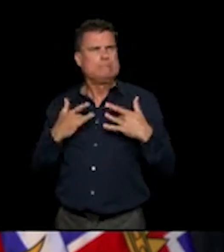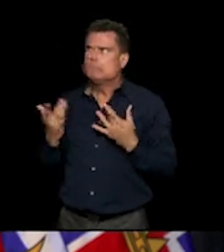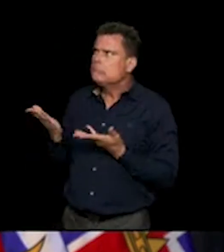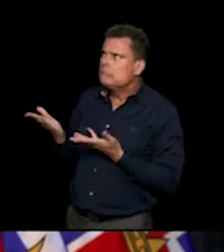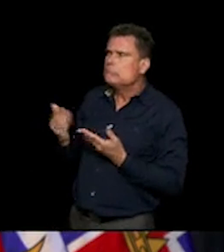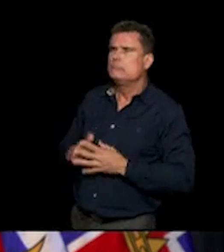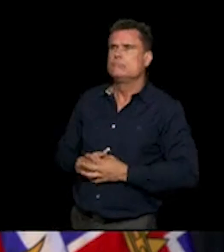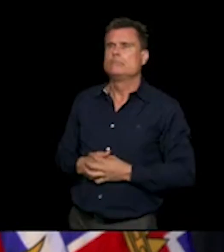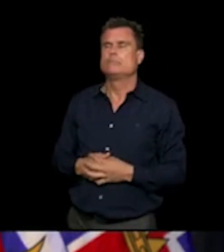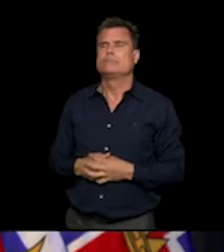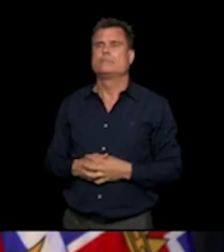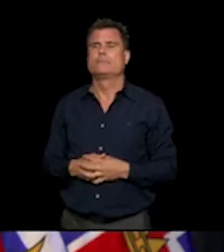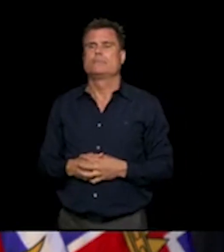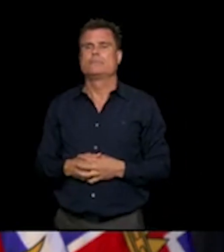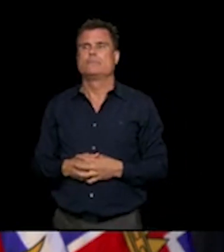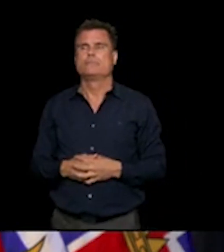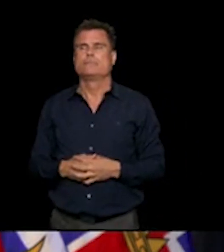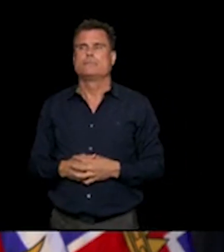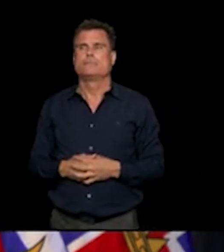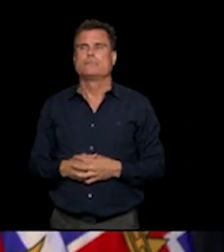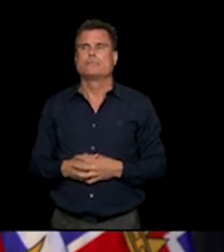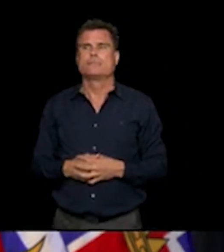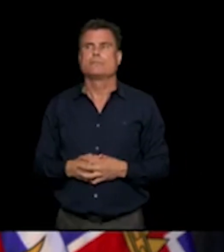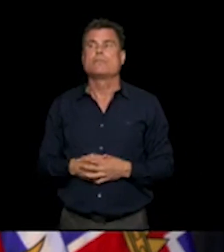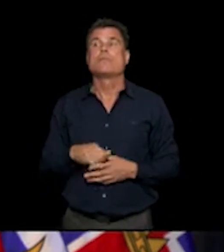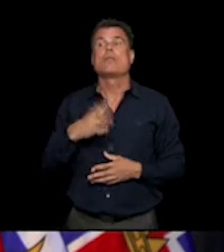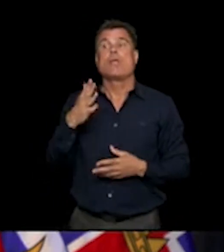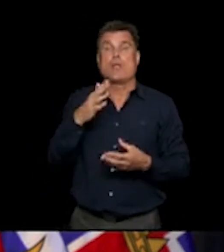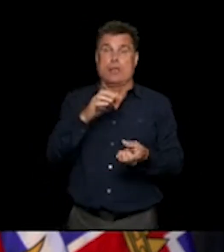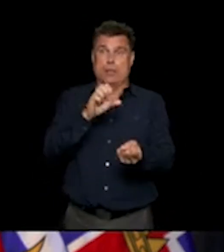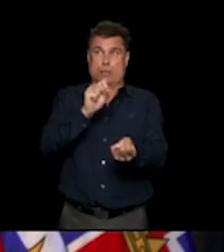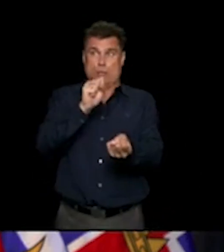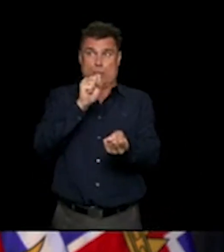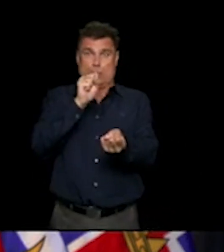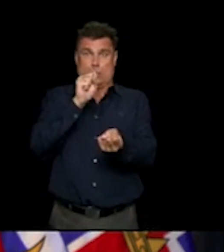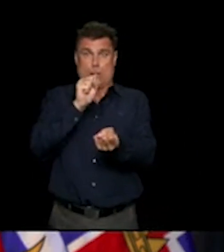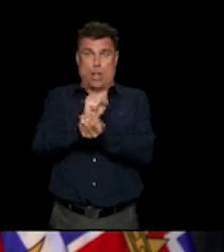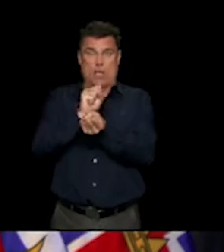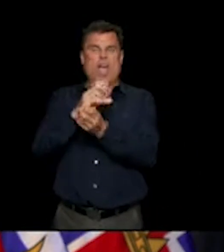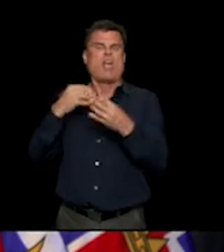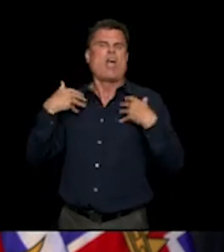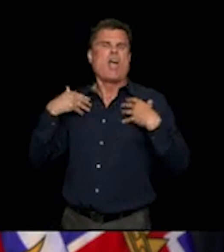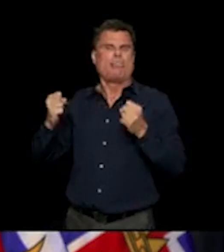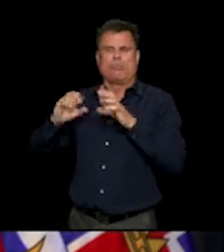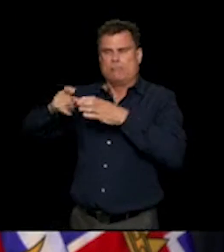within districts around TTOC, substitute teacher guidelines.